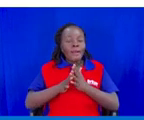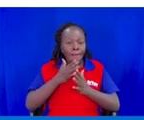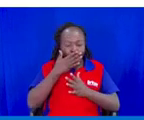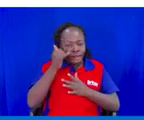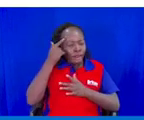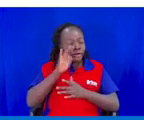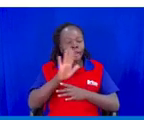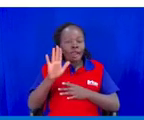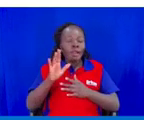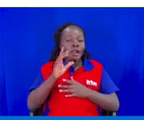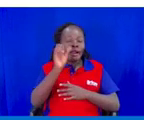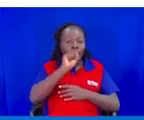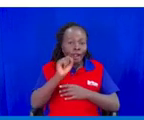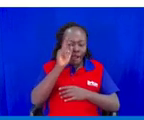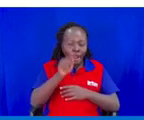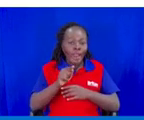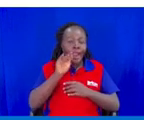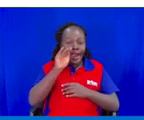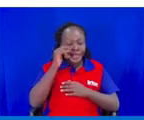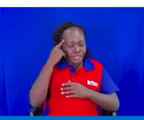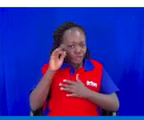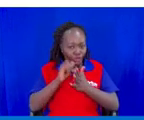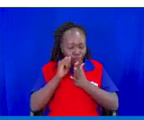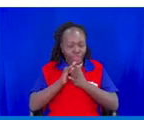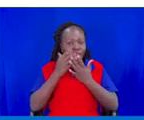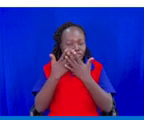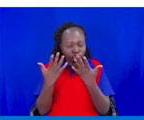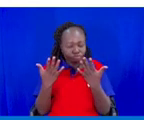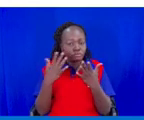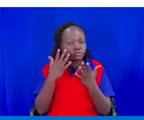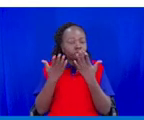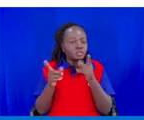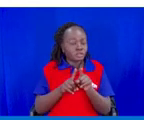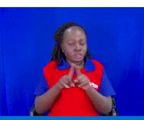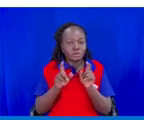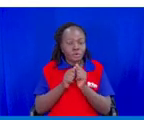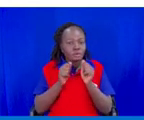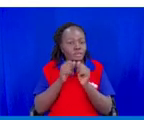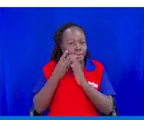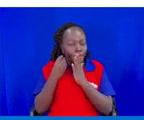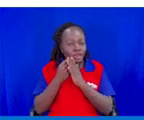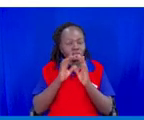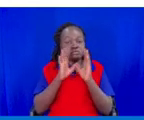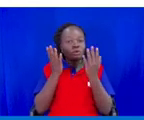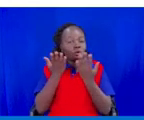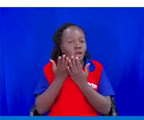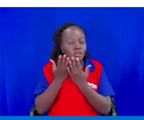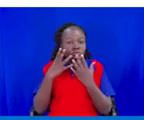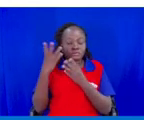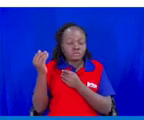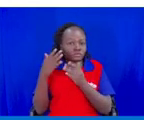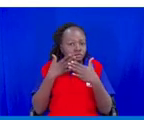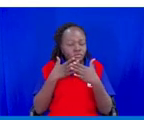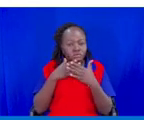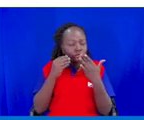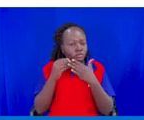assets. So the increased demand for dollar assets has resulted to currencies across the globe depreciating against the dollar. But we'd